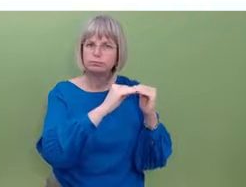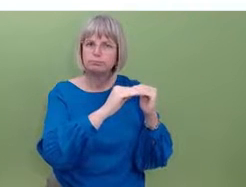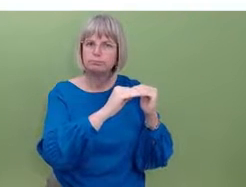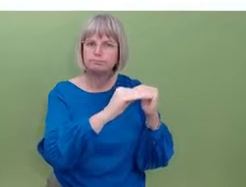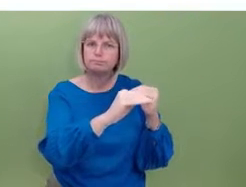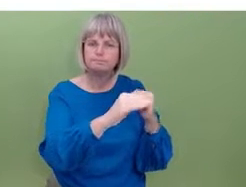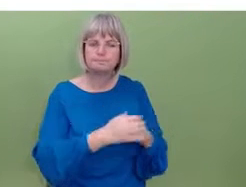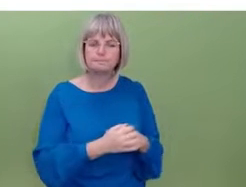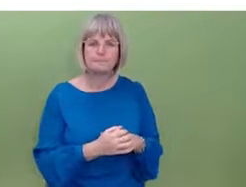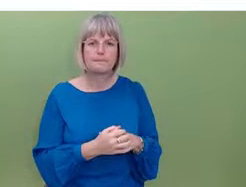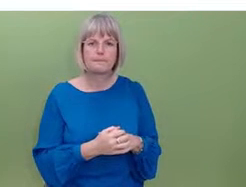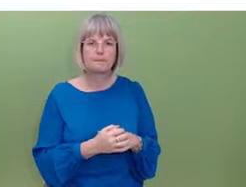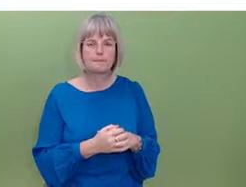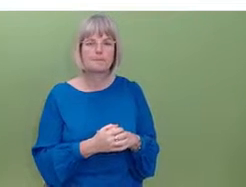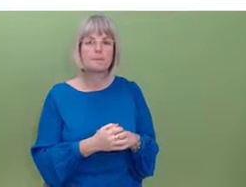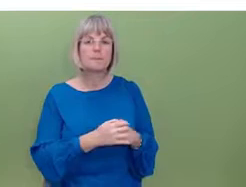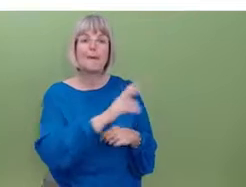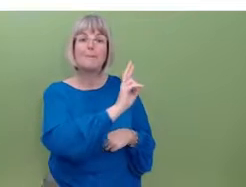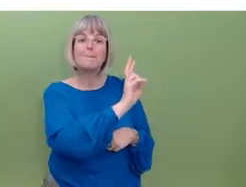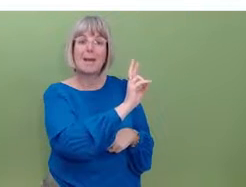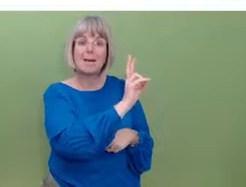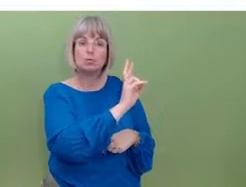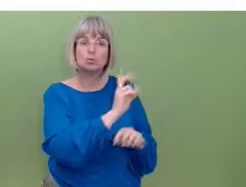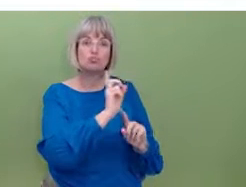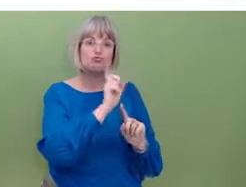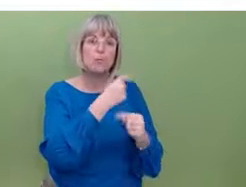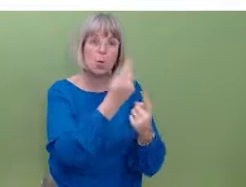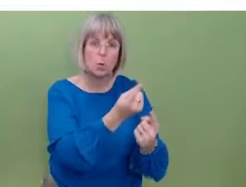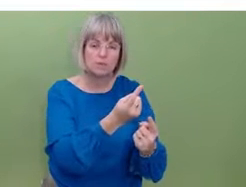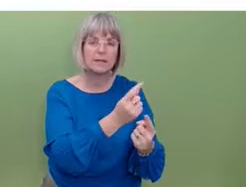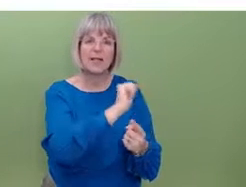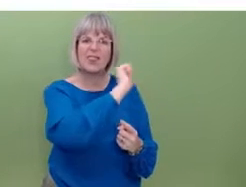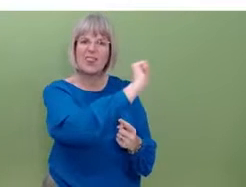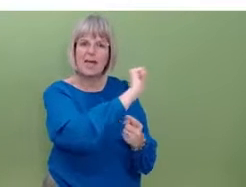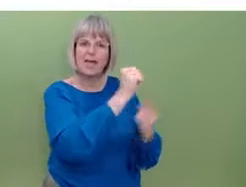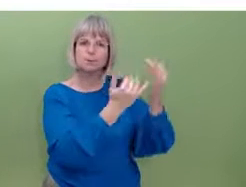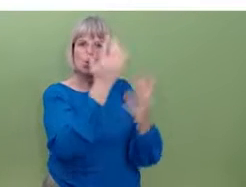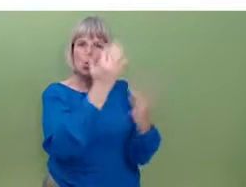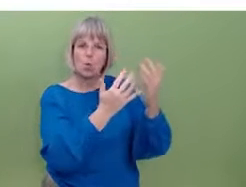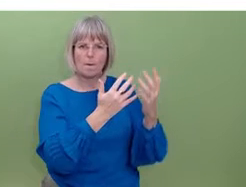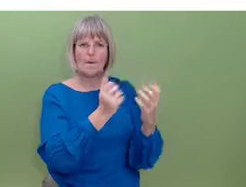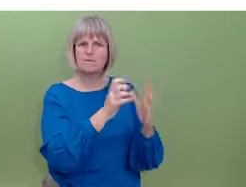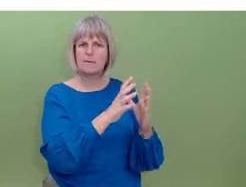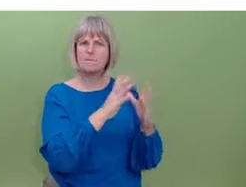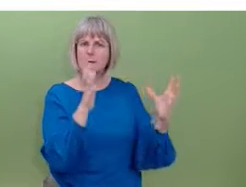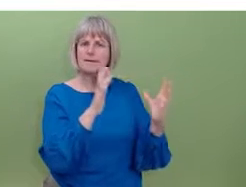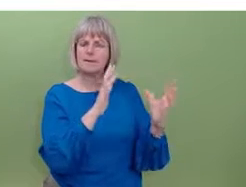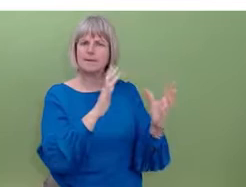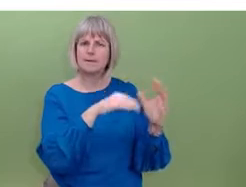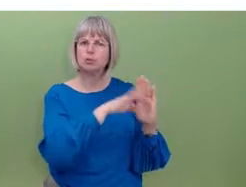changes in parent-reported scores on the SDQ,